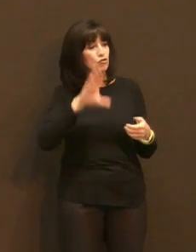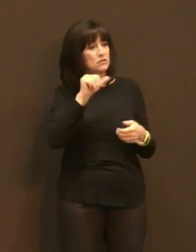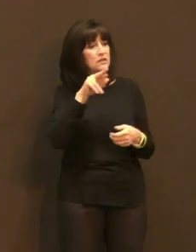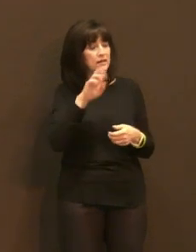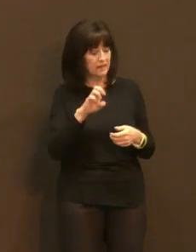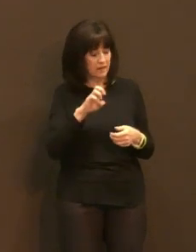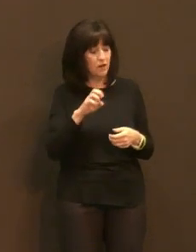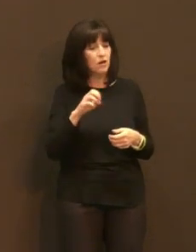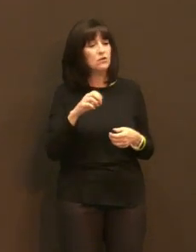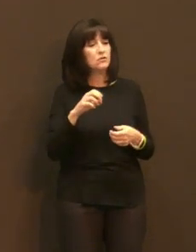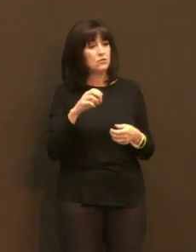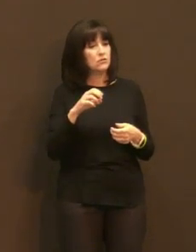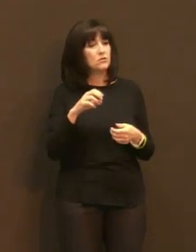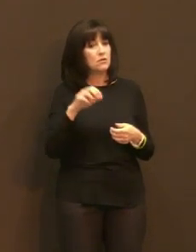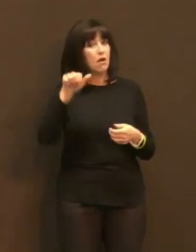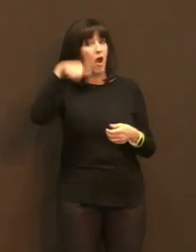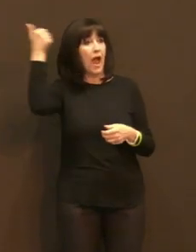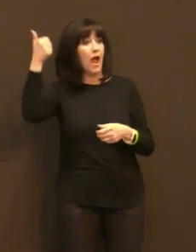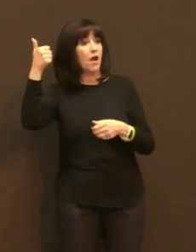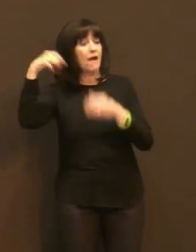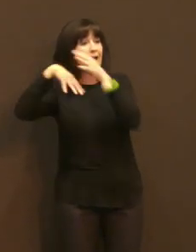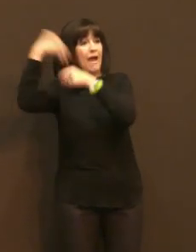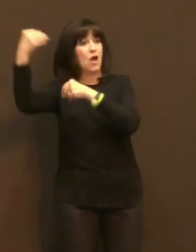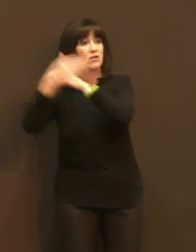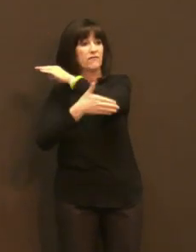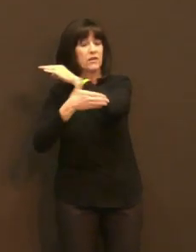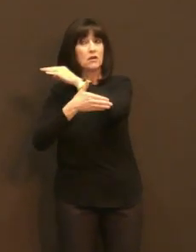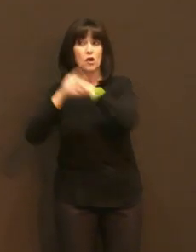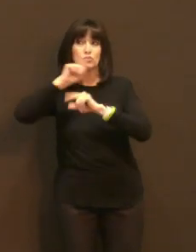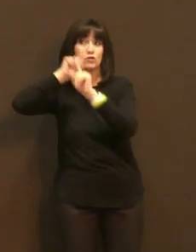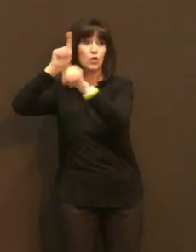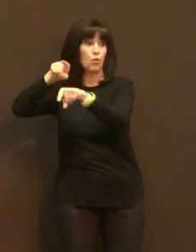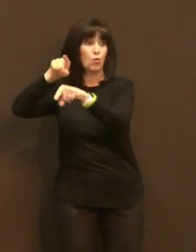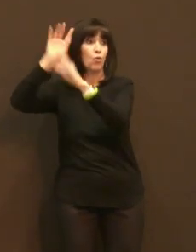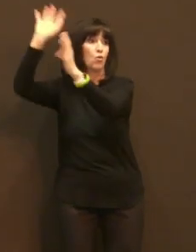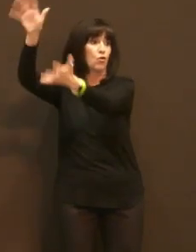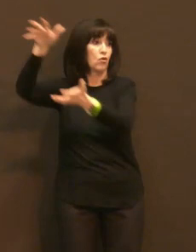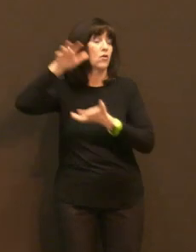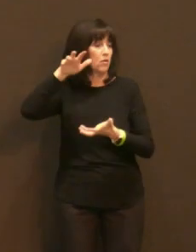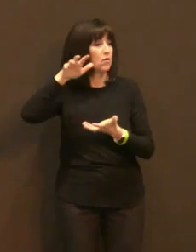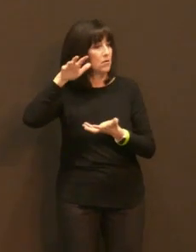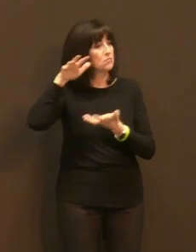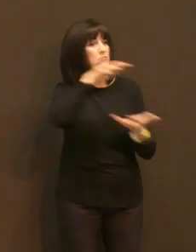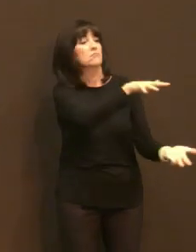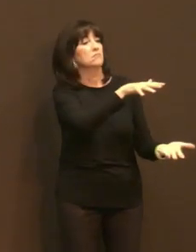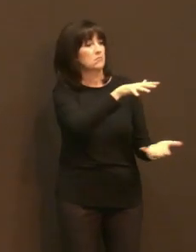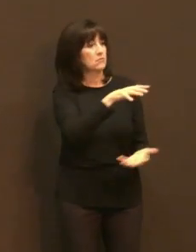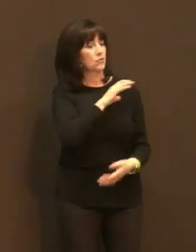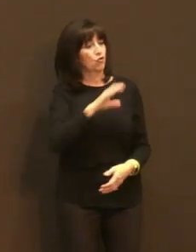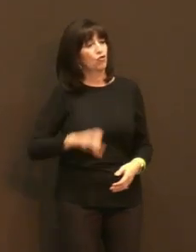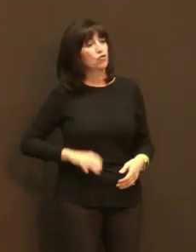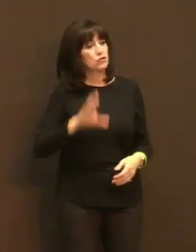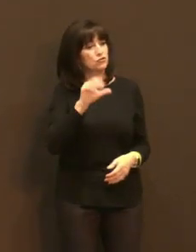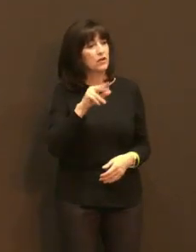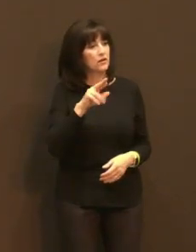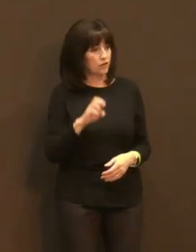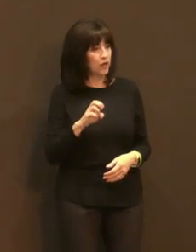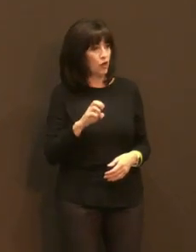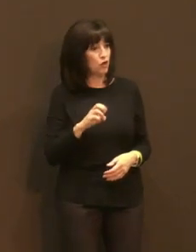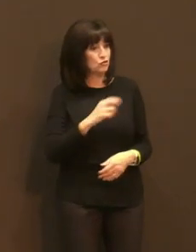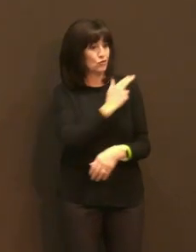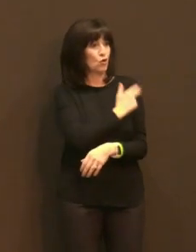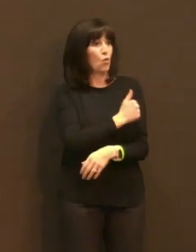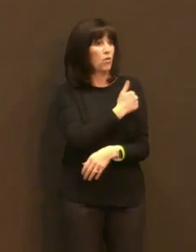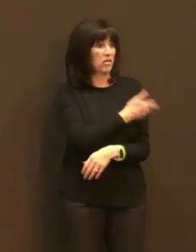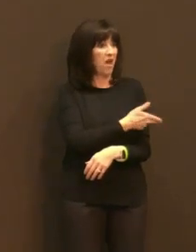that we flew in from out of the country. So the hospitals are, relying on bits and pieces when their supplies get low.